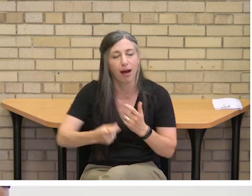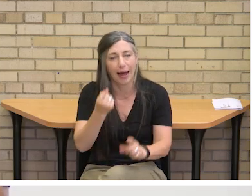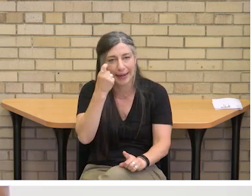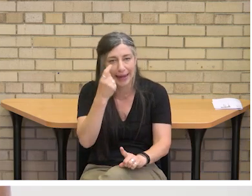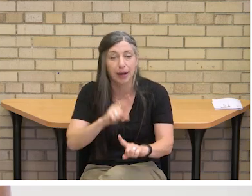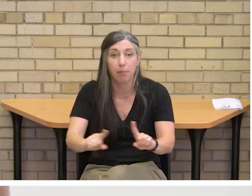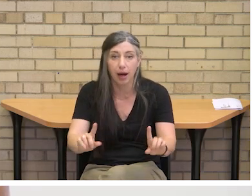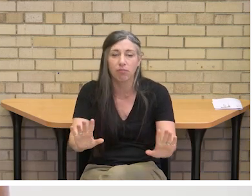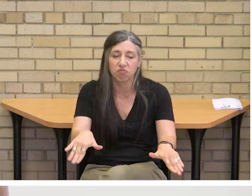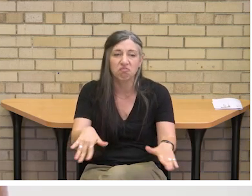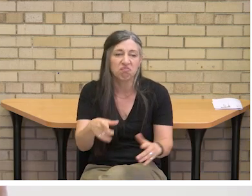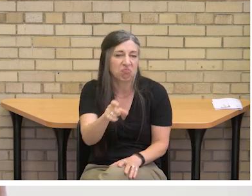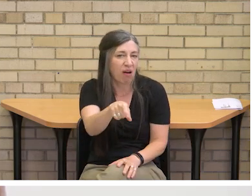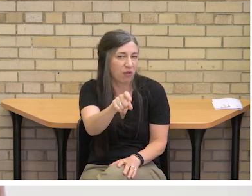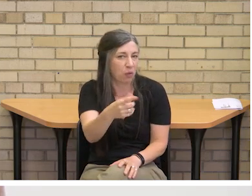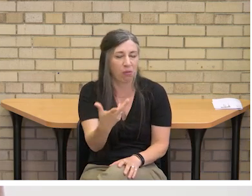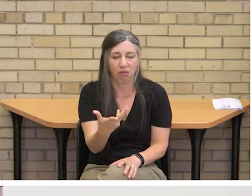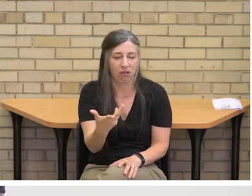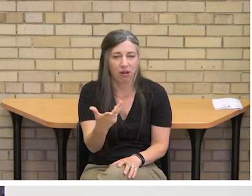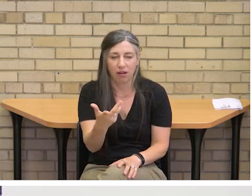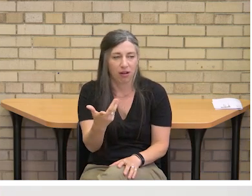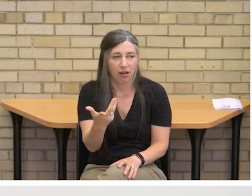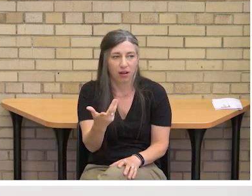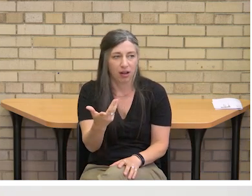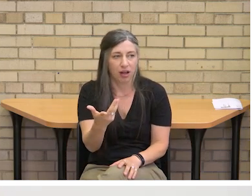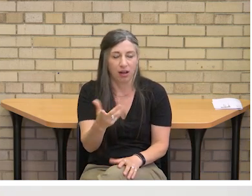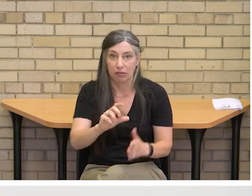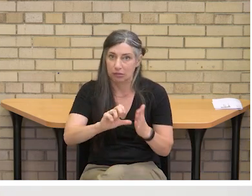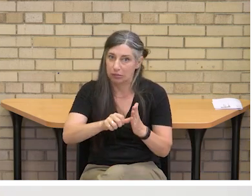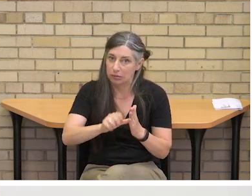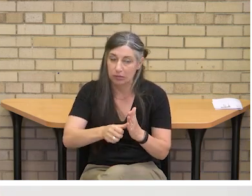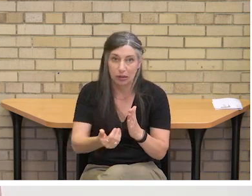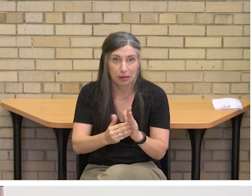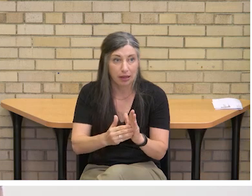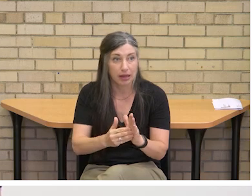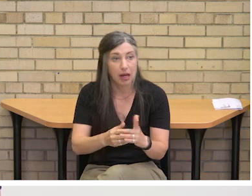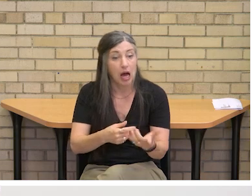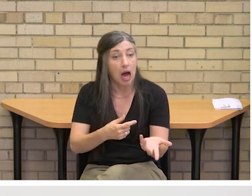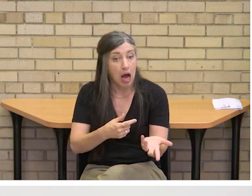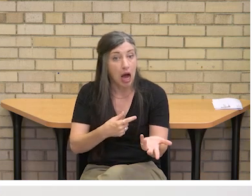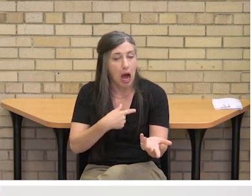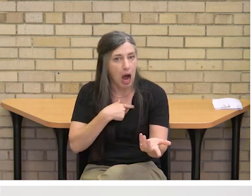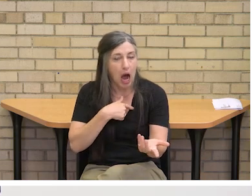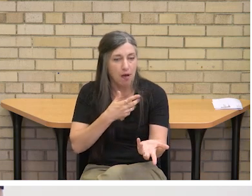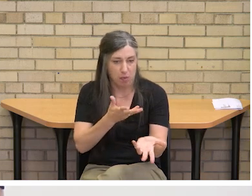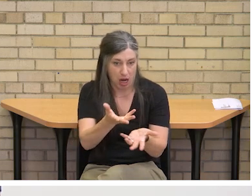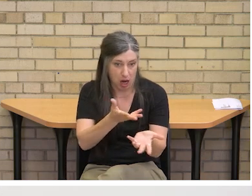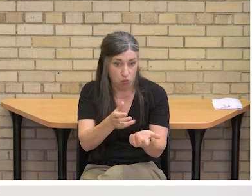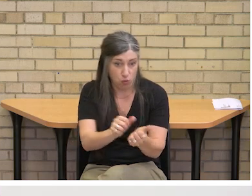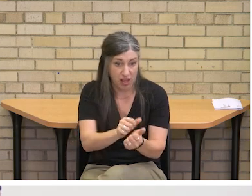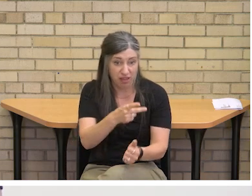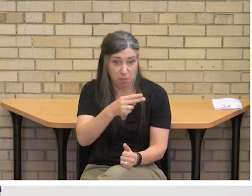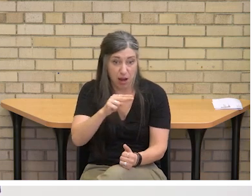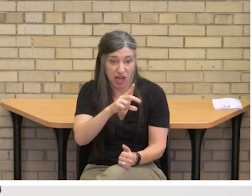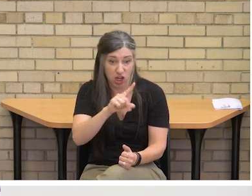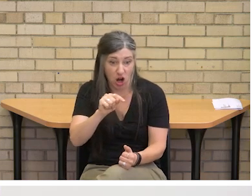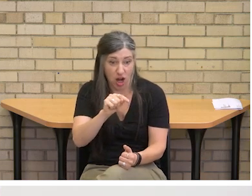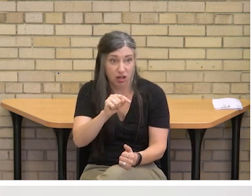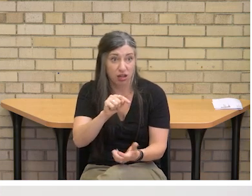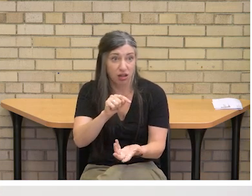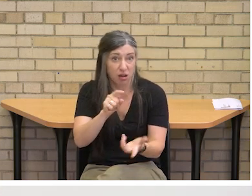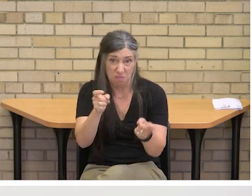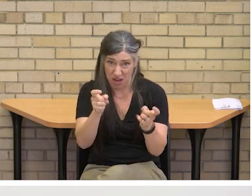it takes. And, you know, I will just reiterate that, you know, I've had some conversations with PennDOT's project manager for the Commercial Street